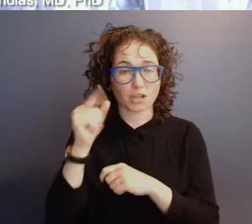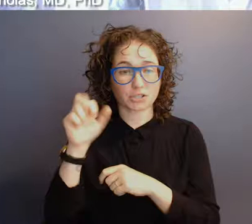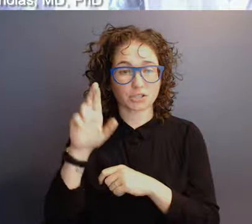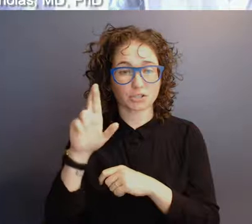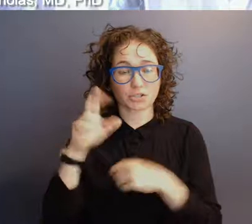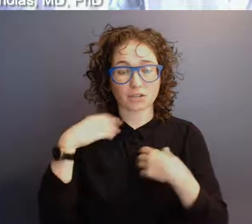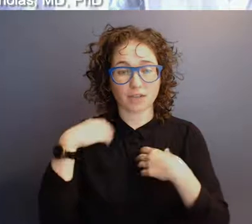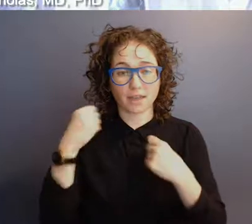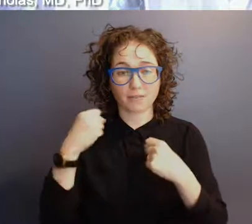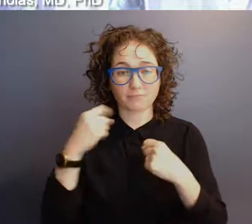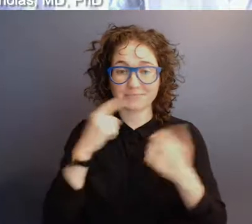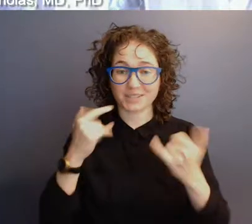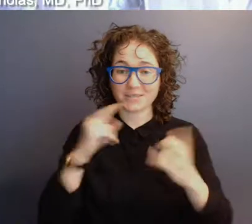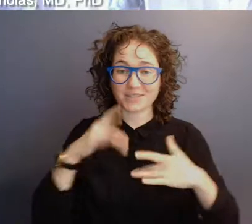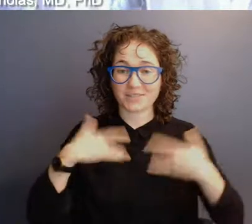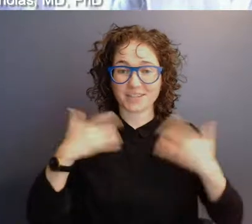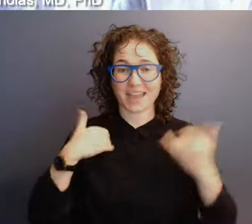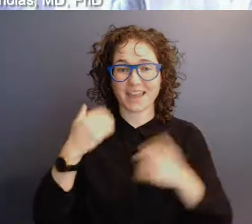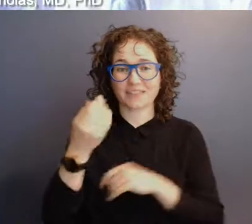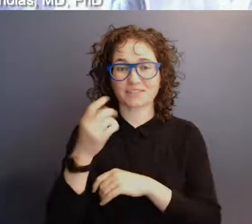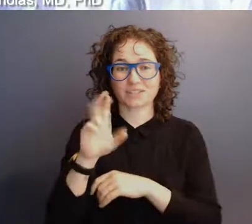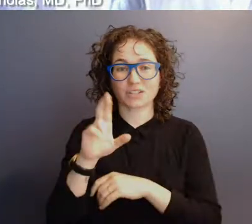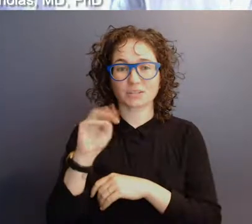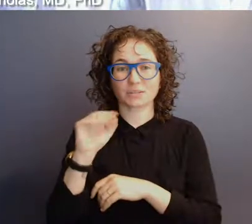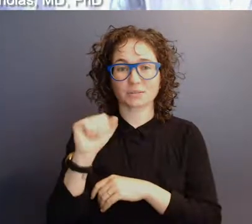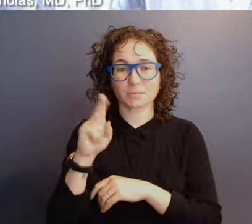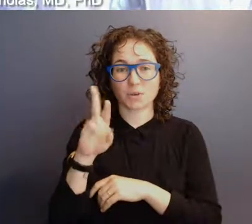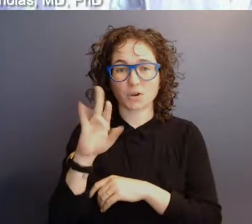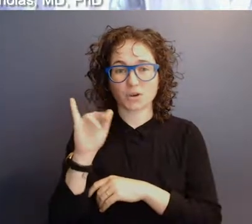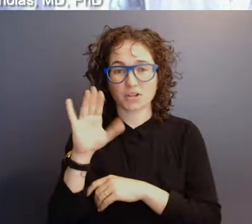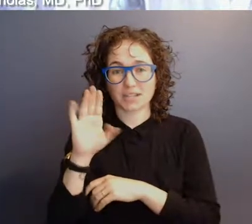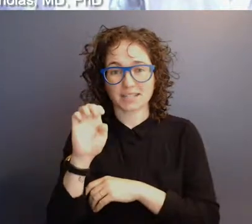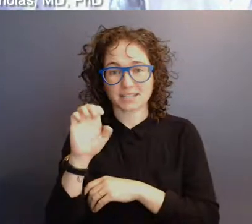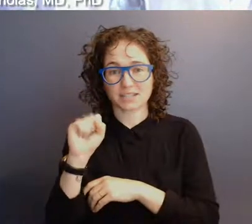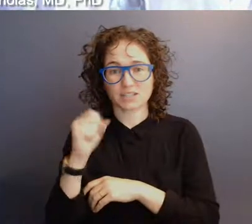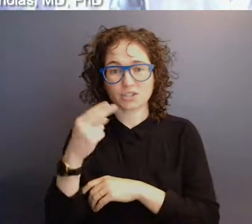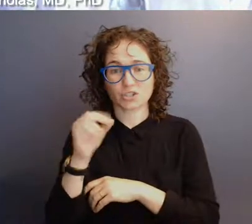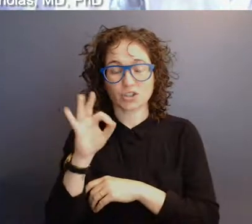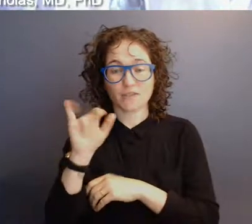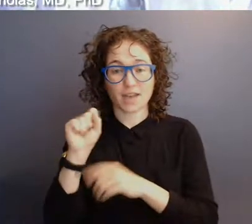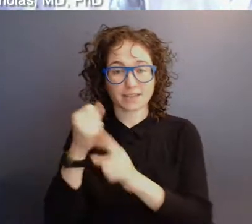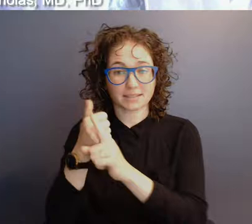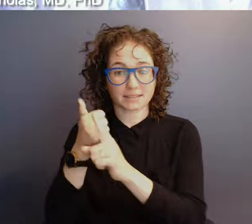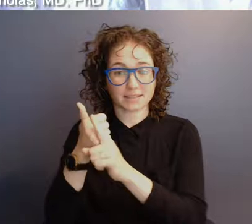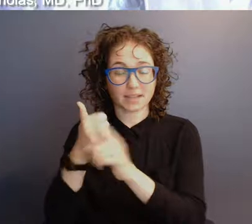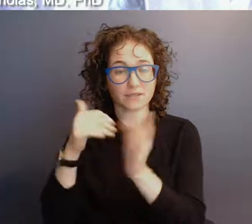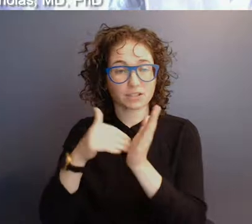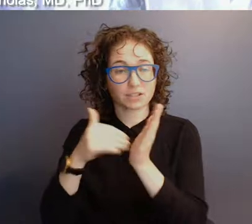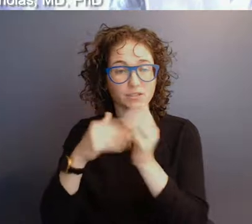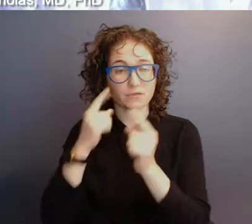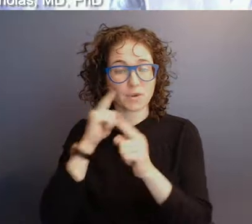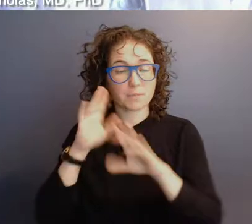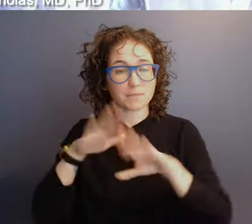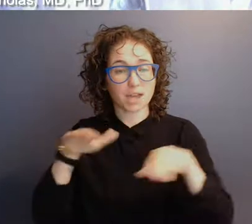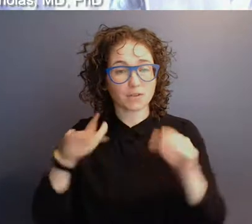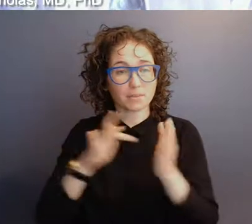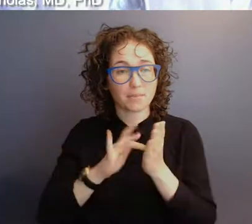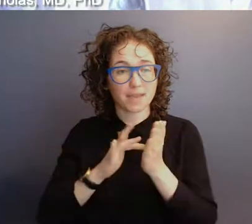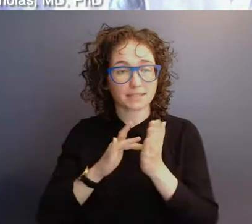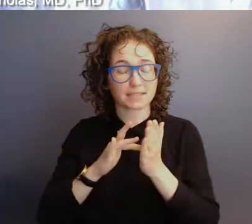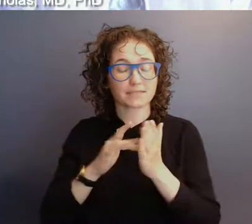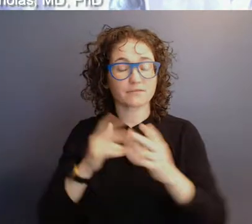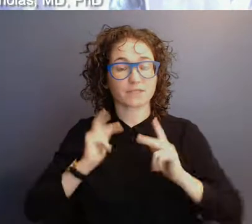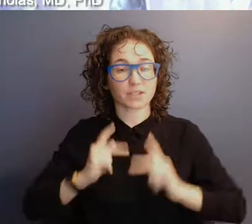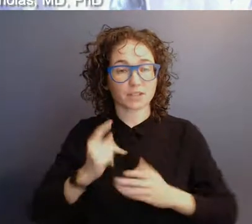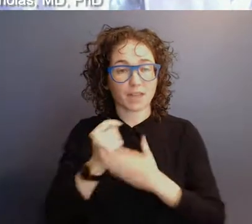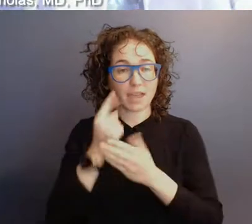me Dr. Maurice Sholas. He's a physician for pediatric physical medicine and rehab. You'll also notice that we have